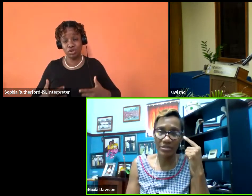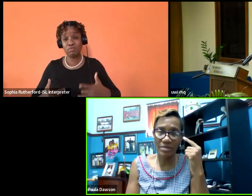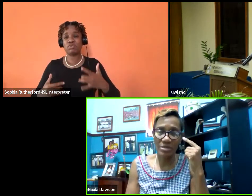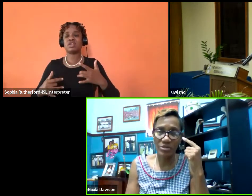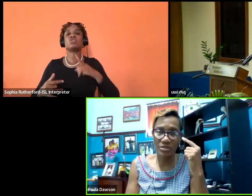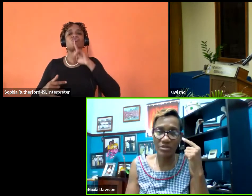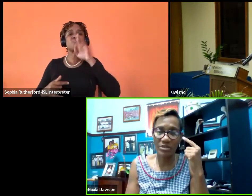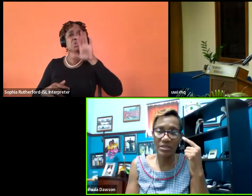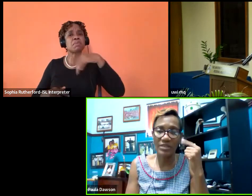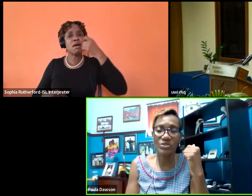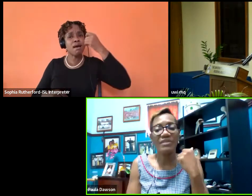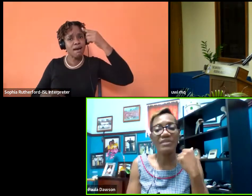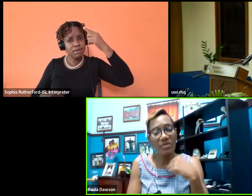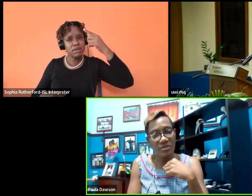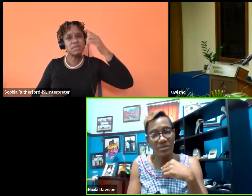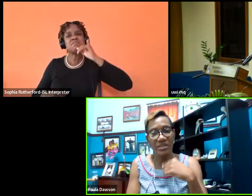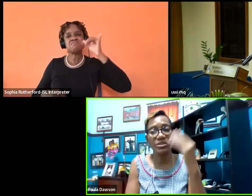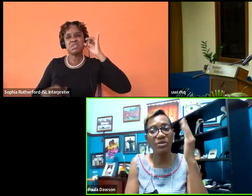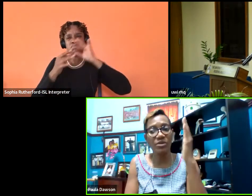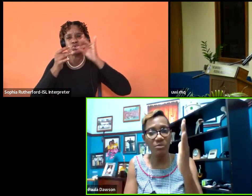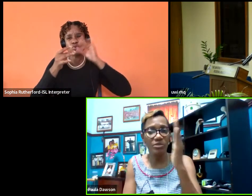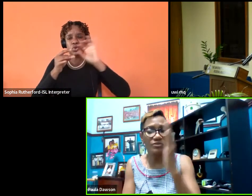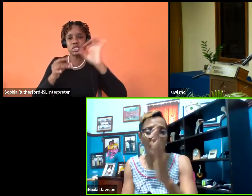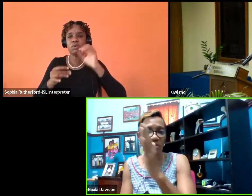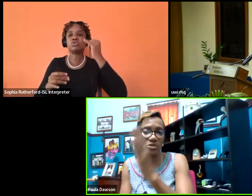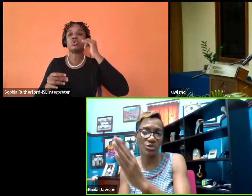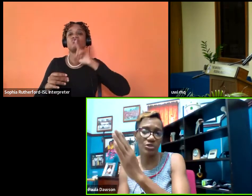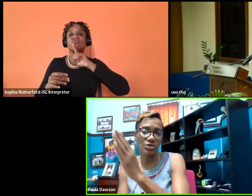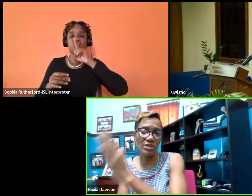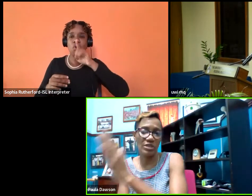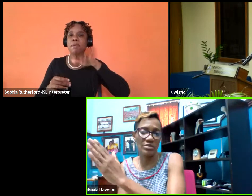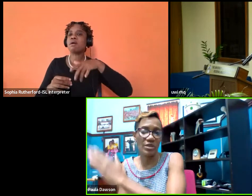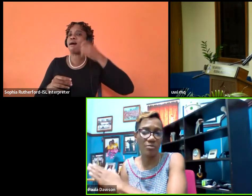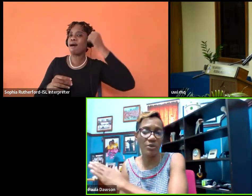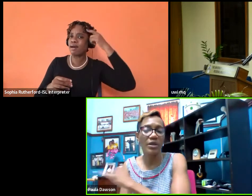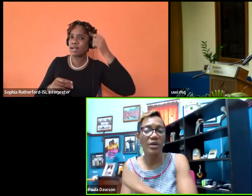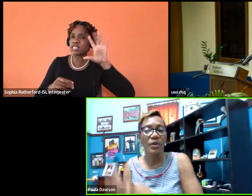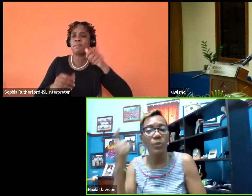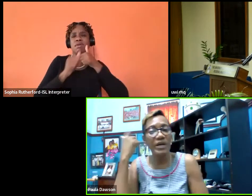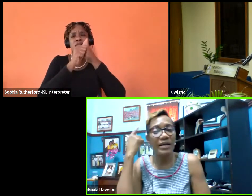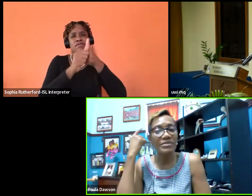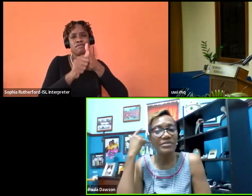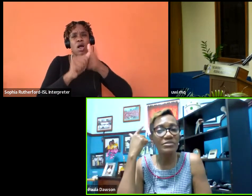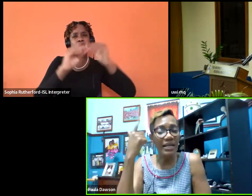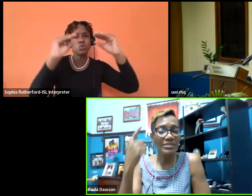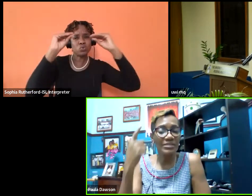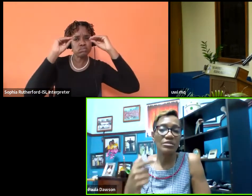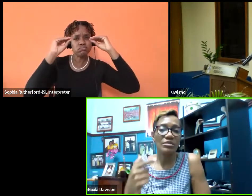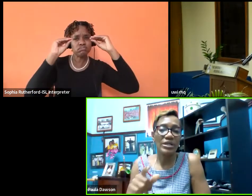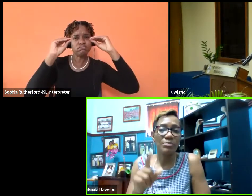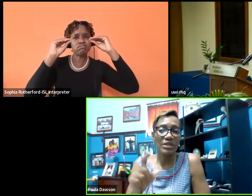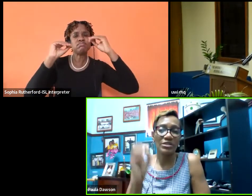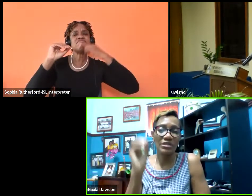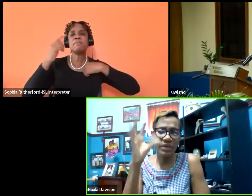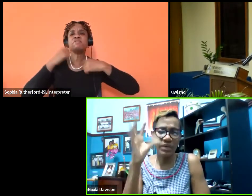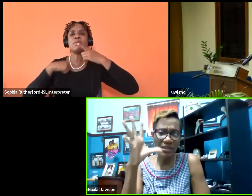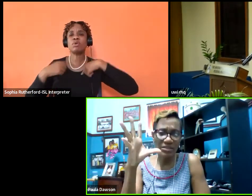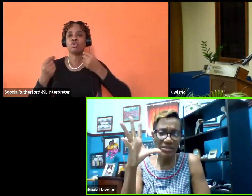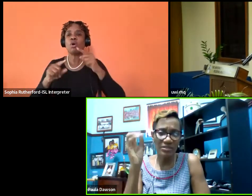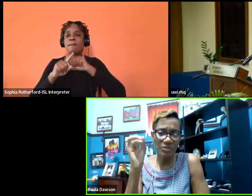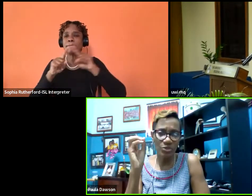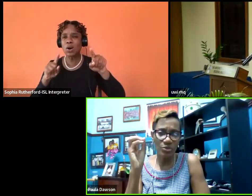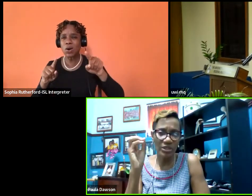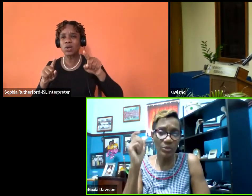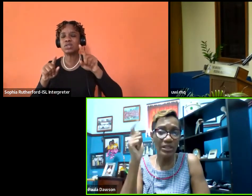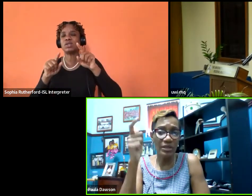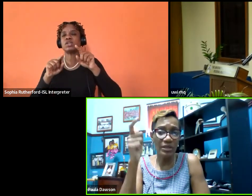comprehend, as I mentioned yesterday, so they understand, so they're able to follow instruction in therapy. Whereas the right-sided brain patient, depending on the